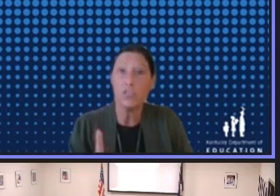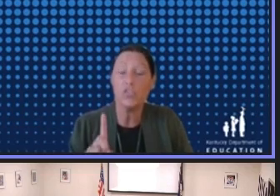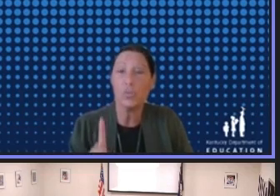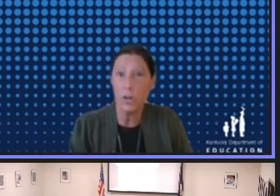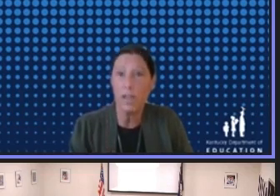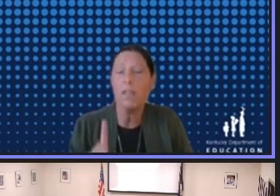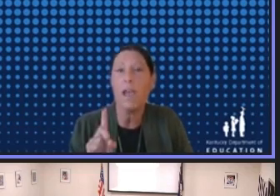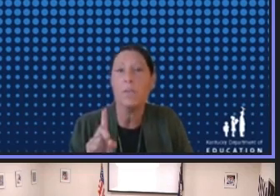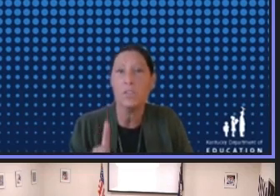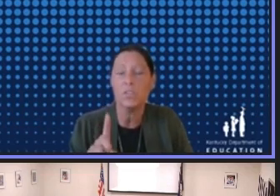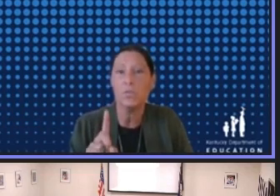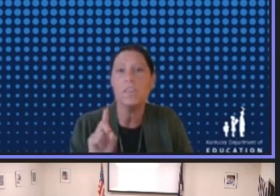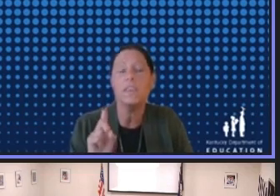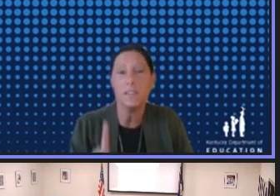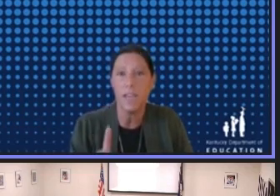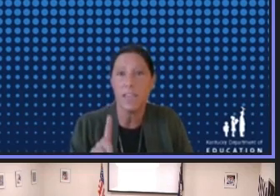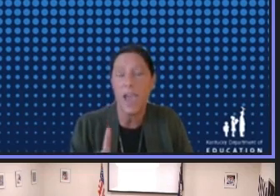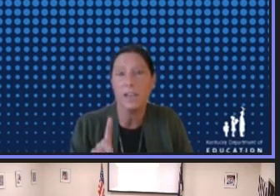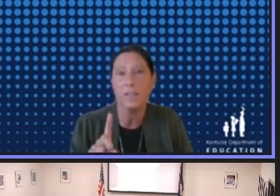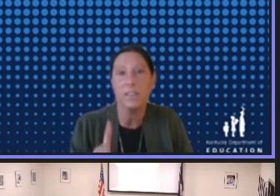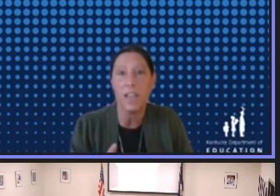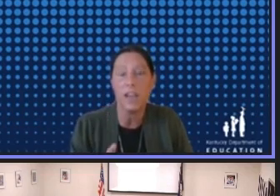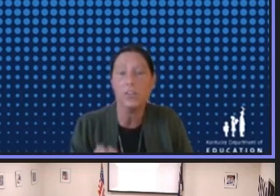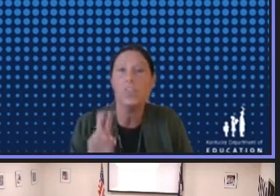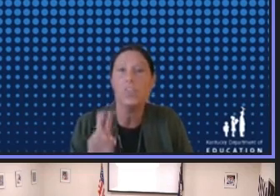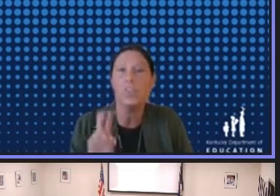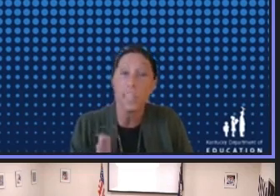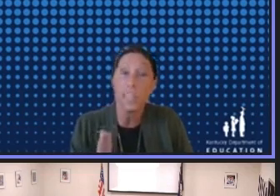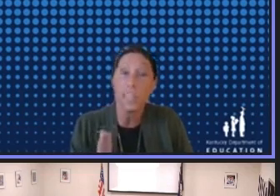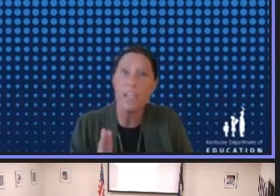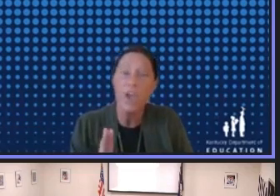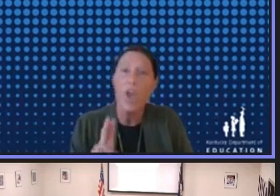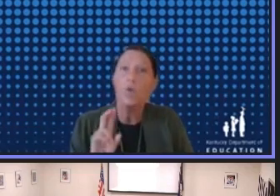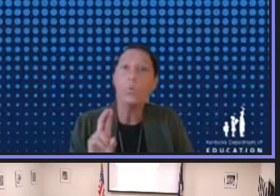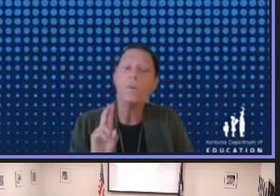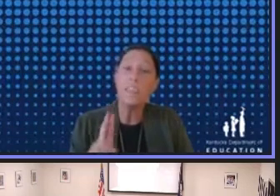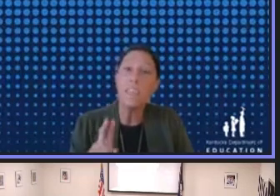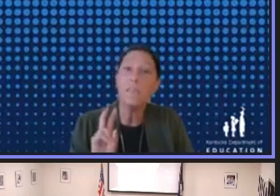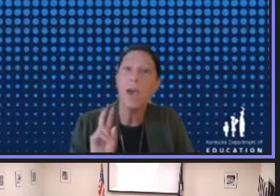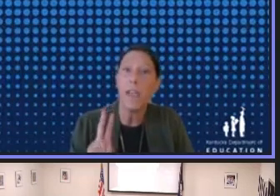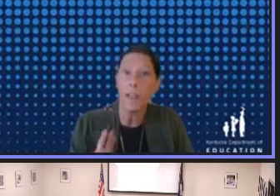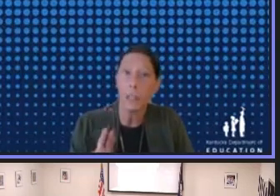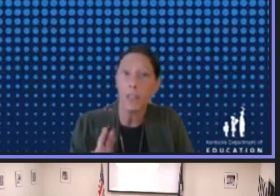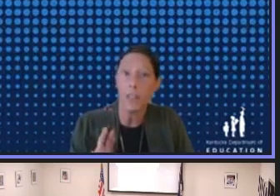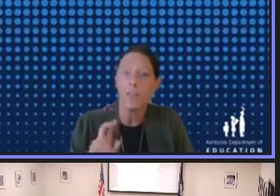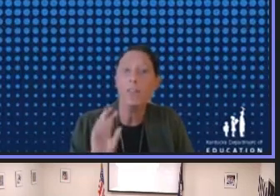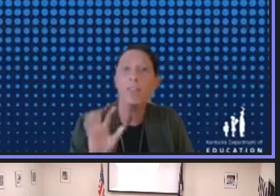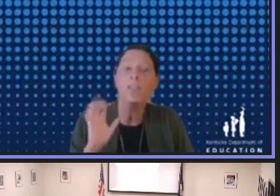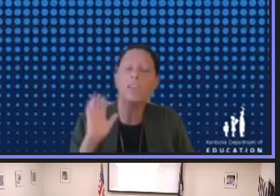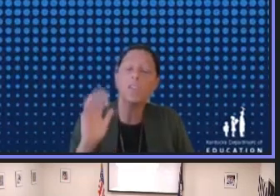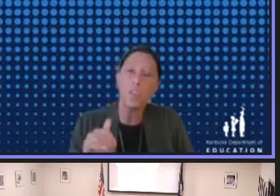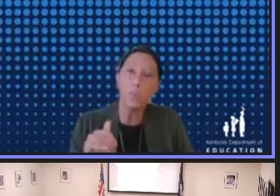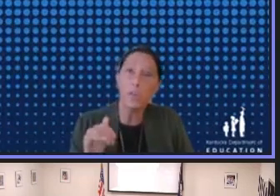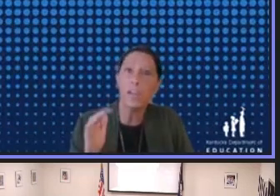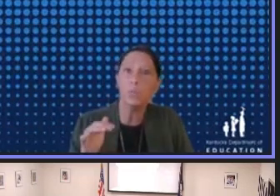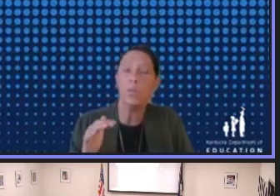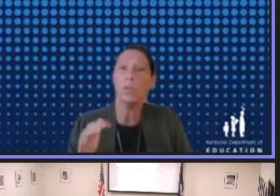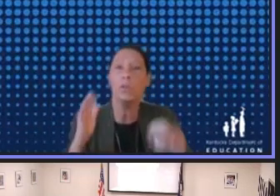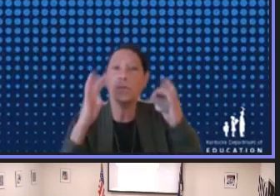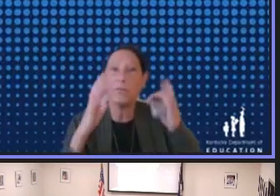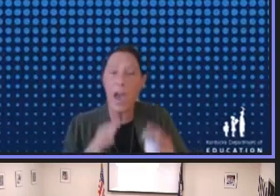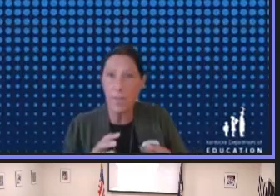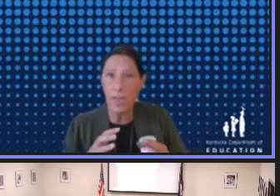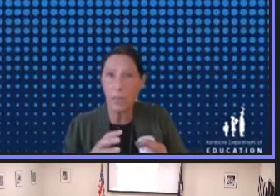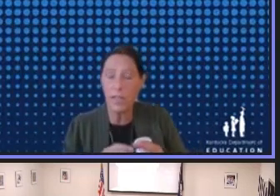first ensure alignment to the Kentucky academic standards. And then second, when we think about equity, the consumer guides